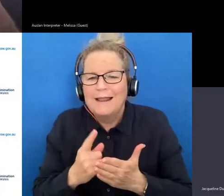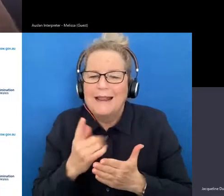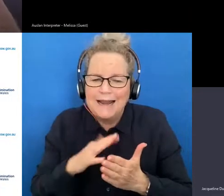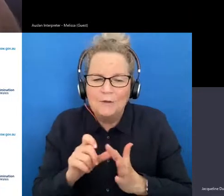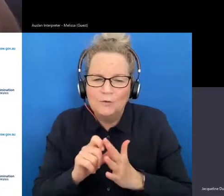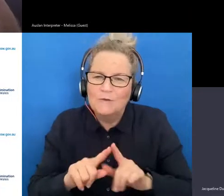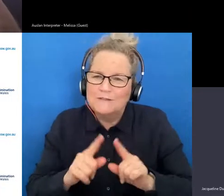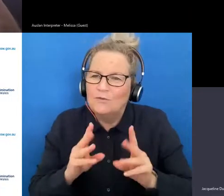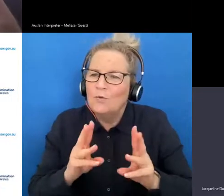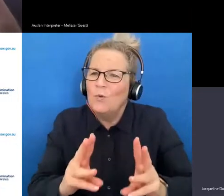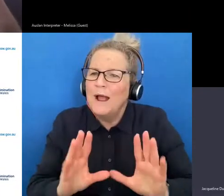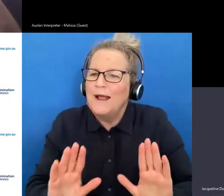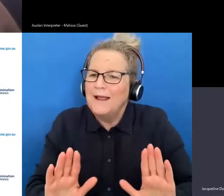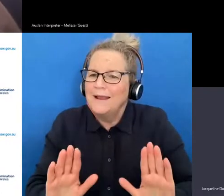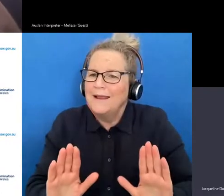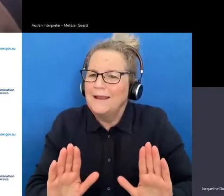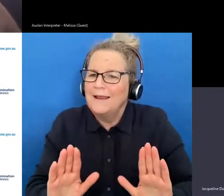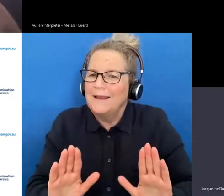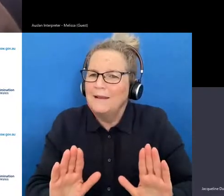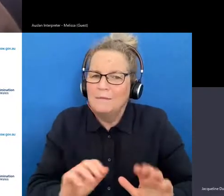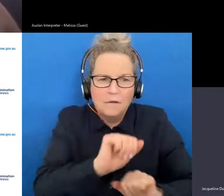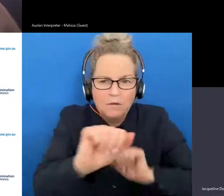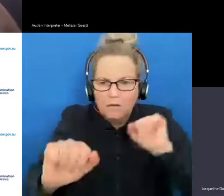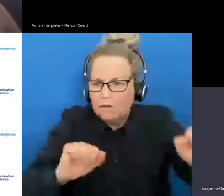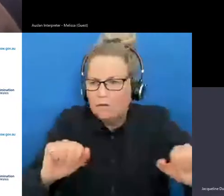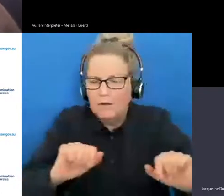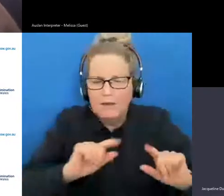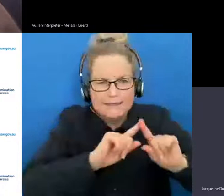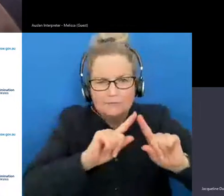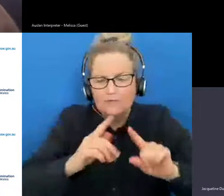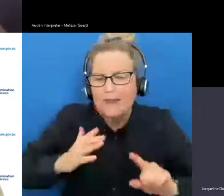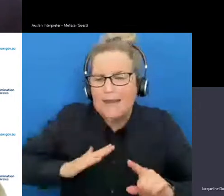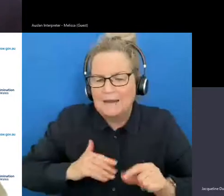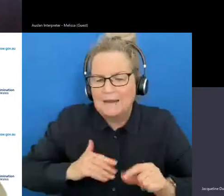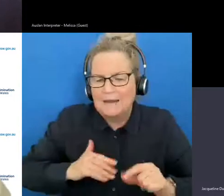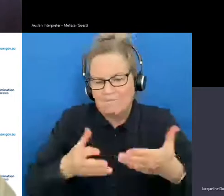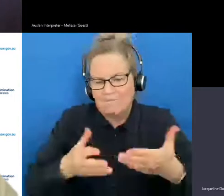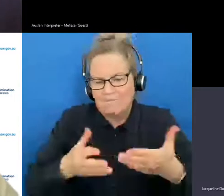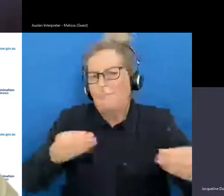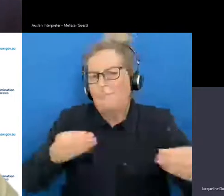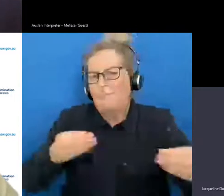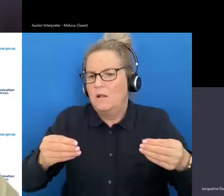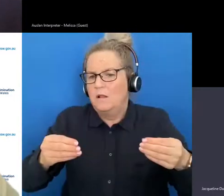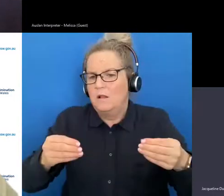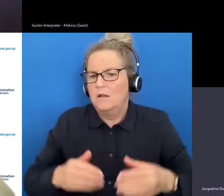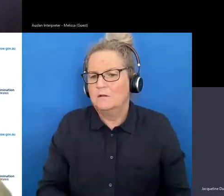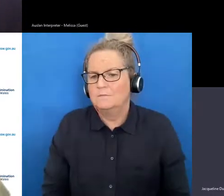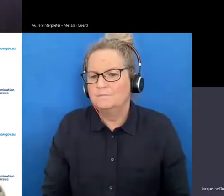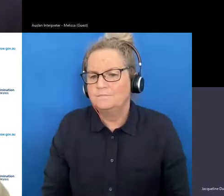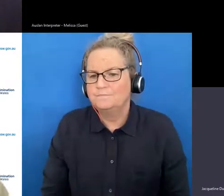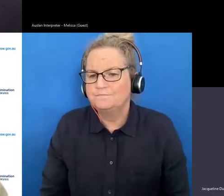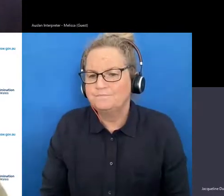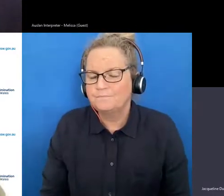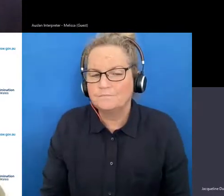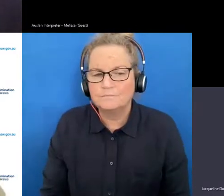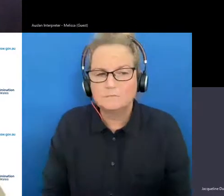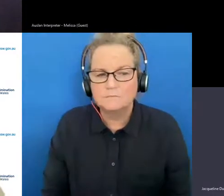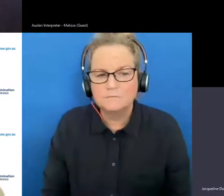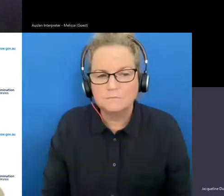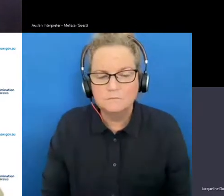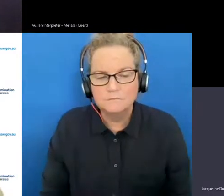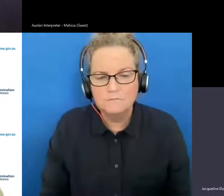important to understand those different needs and the flexibility of that. We know that, you